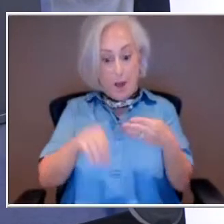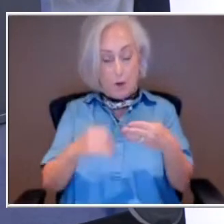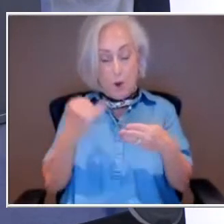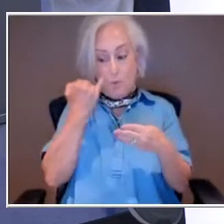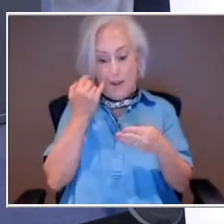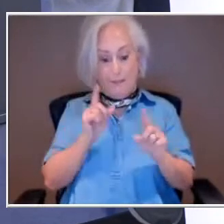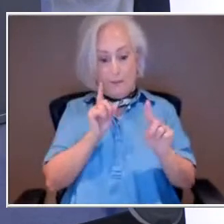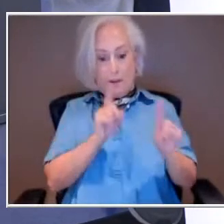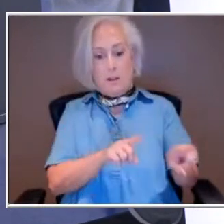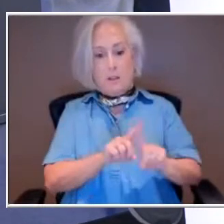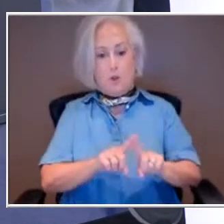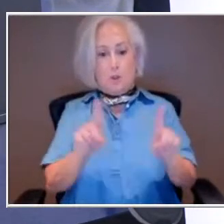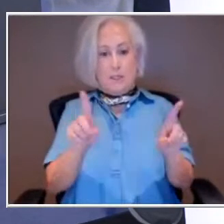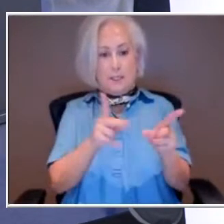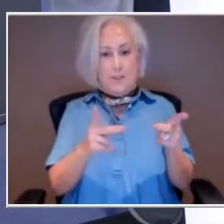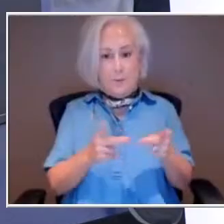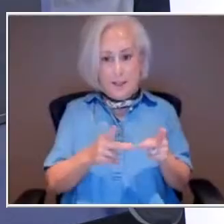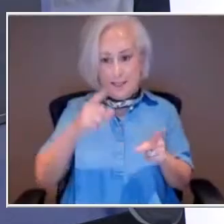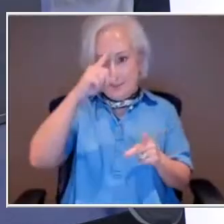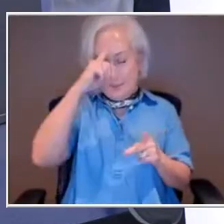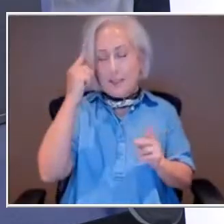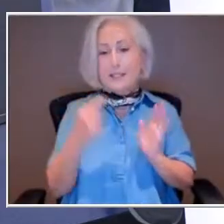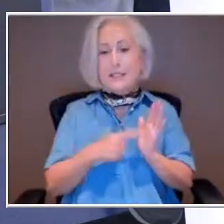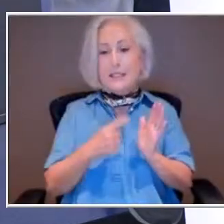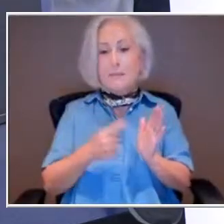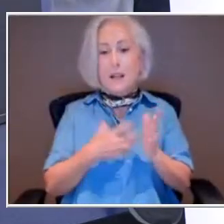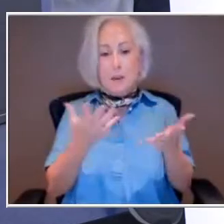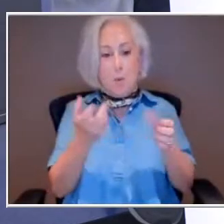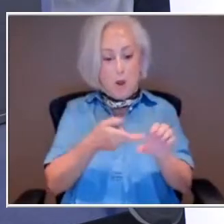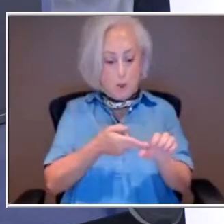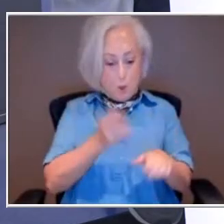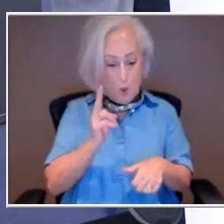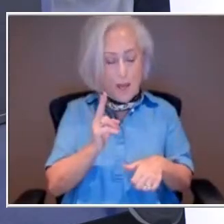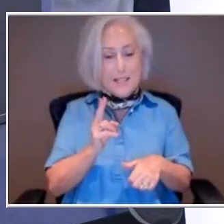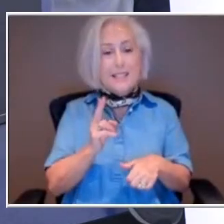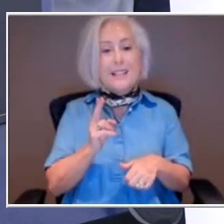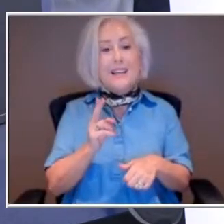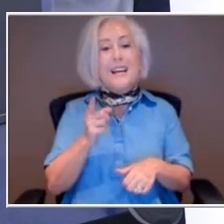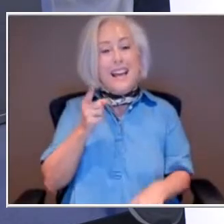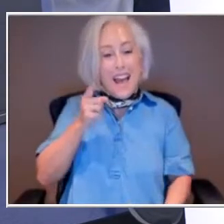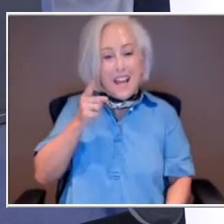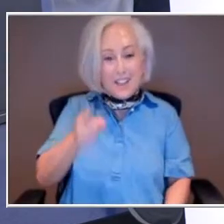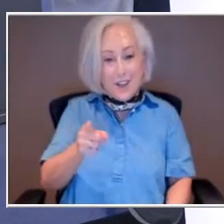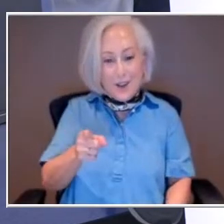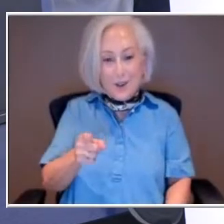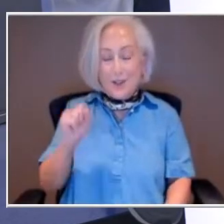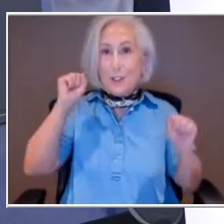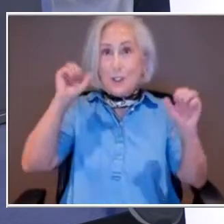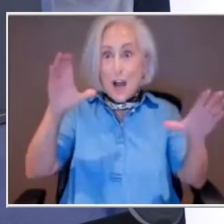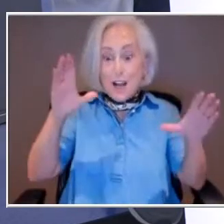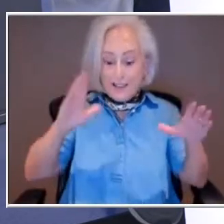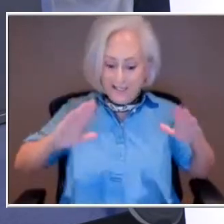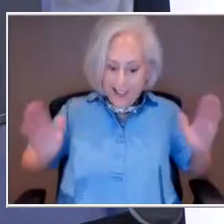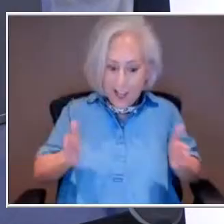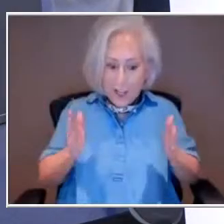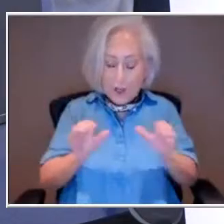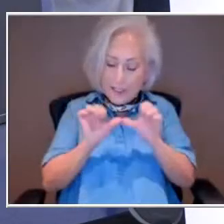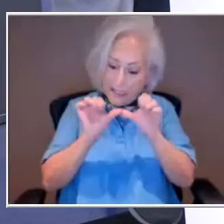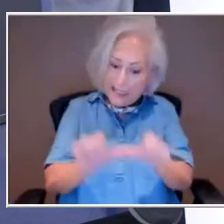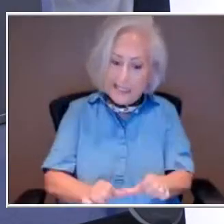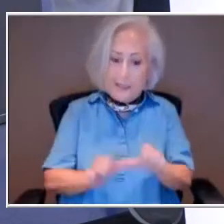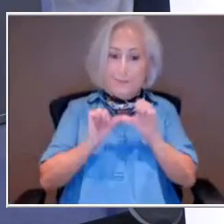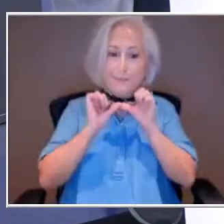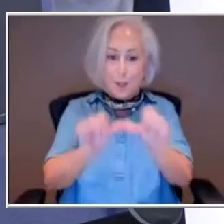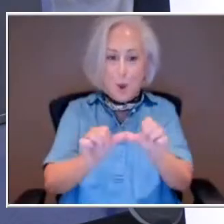elsewhere, because there were times that she wanted to quit, and you, shocker, encouraged her to really keep going. Yeah.